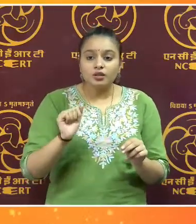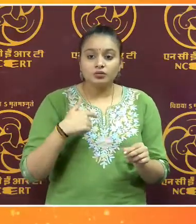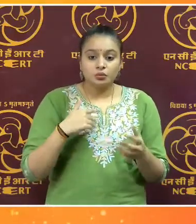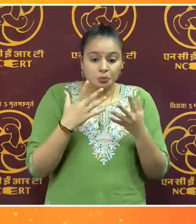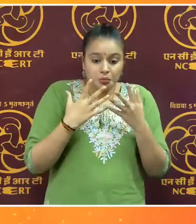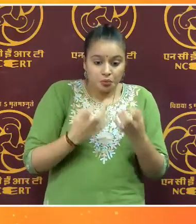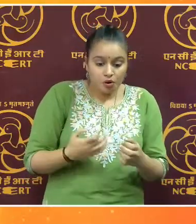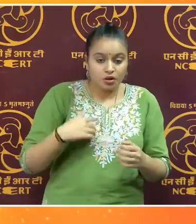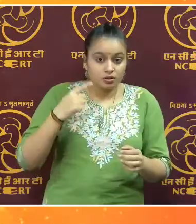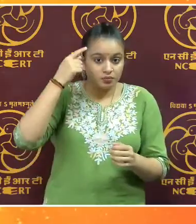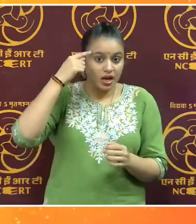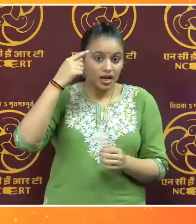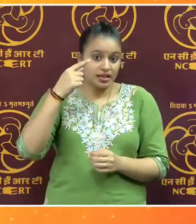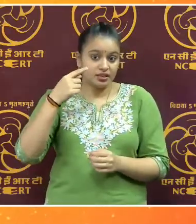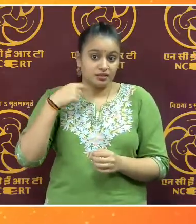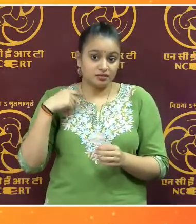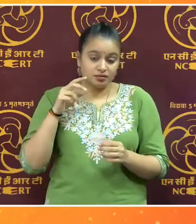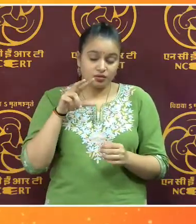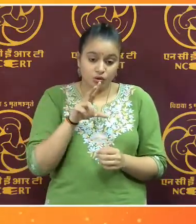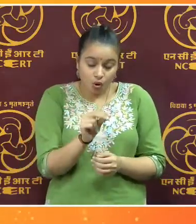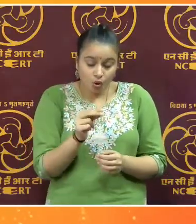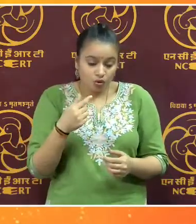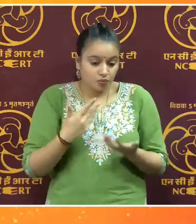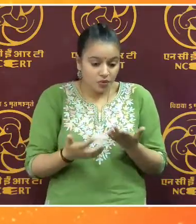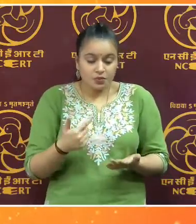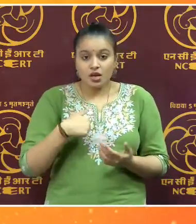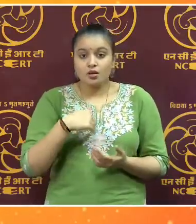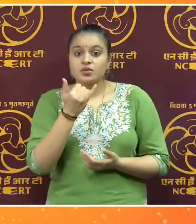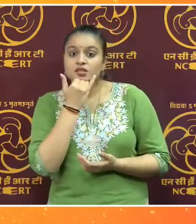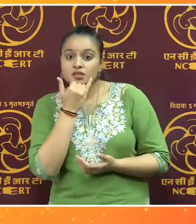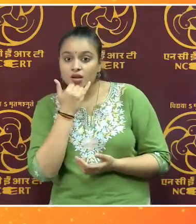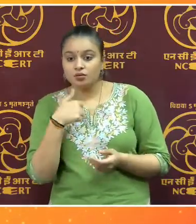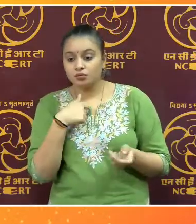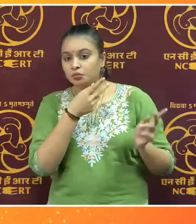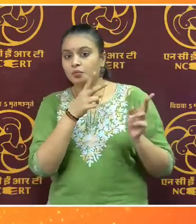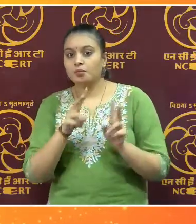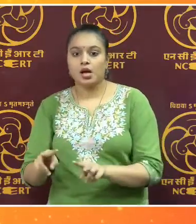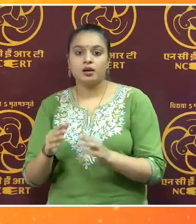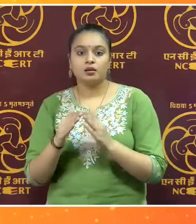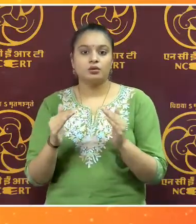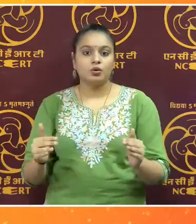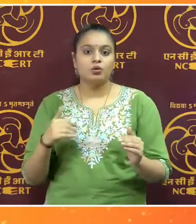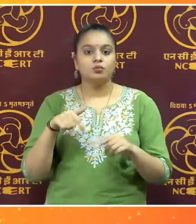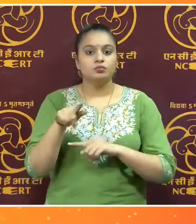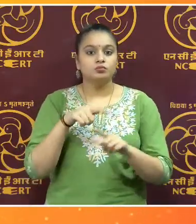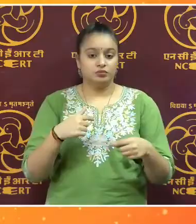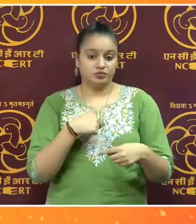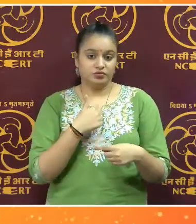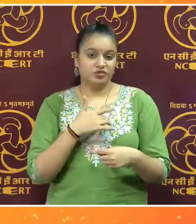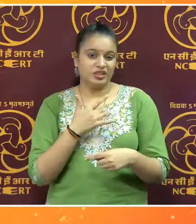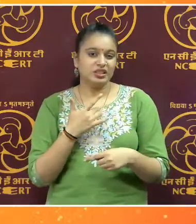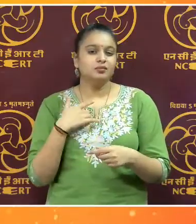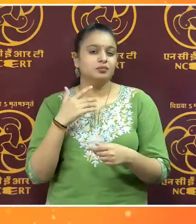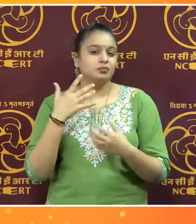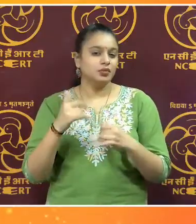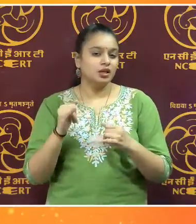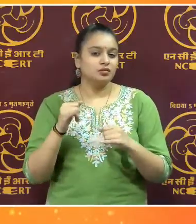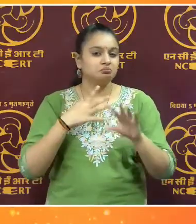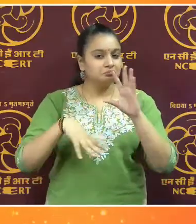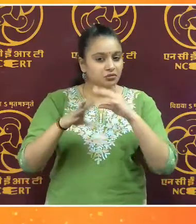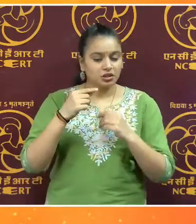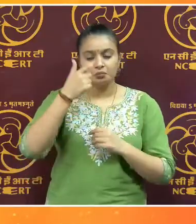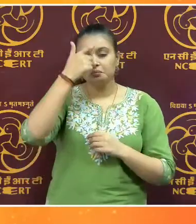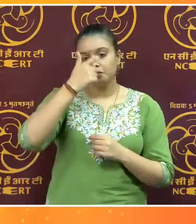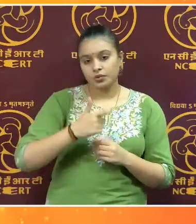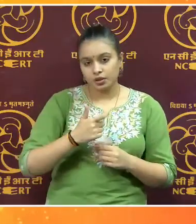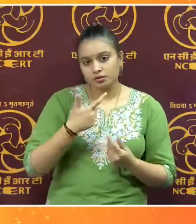just got a message from mind that no, I'm doing something wrong, and he returned back. He felt very bad. So this is a learning which I